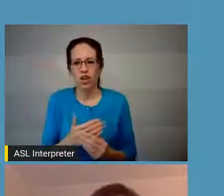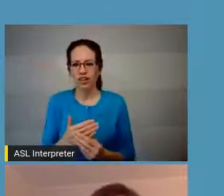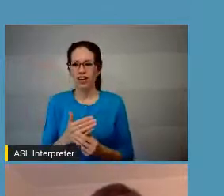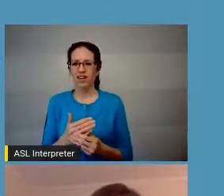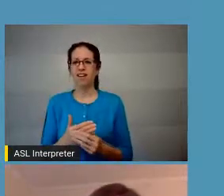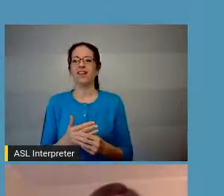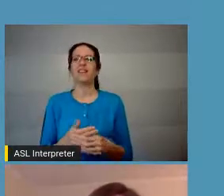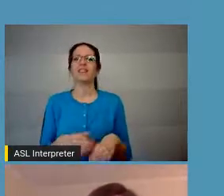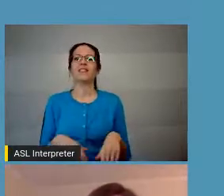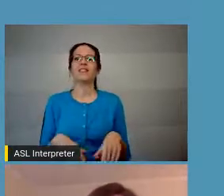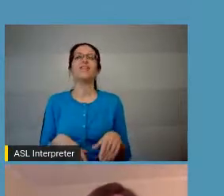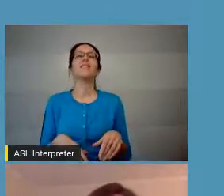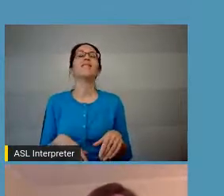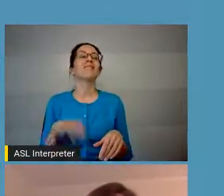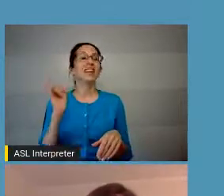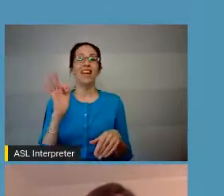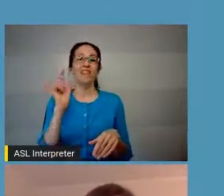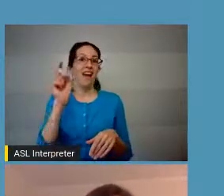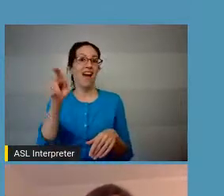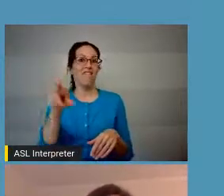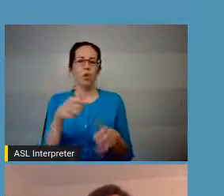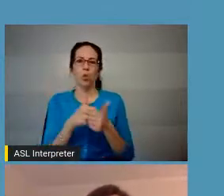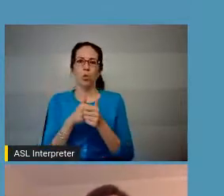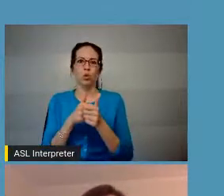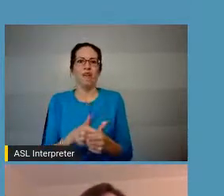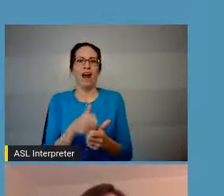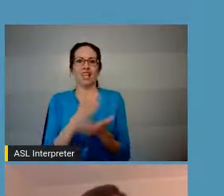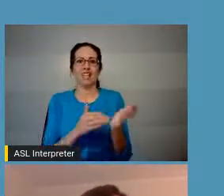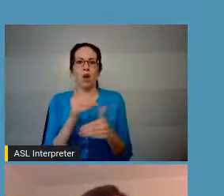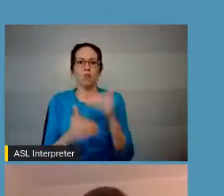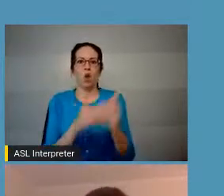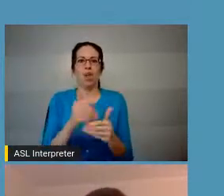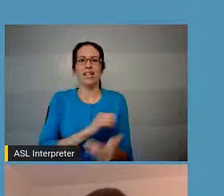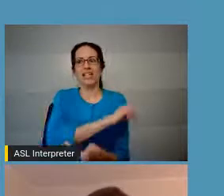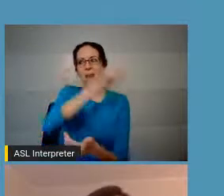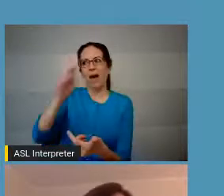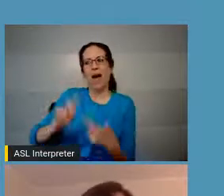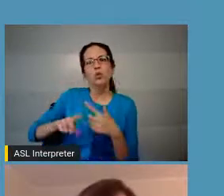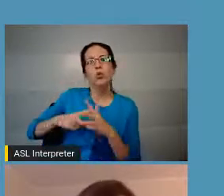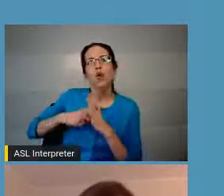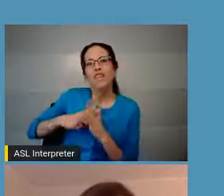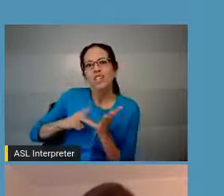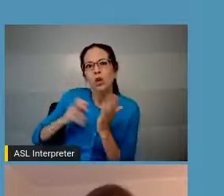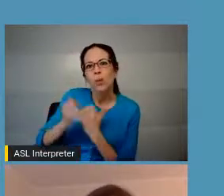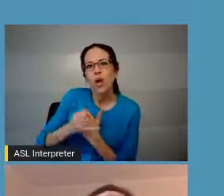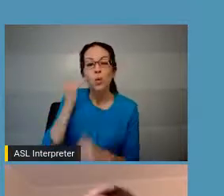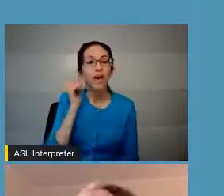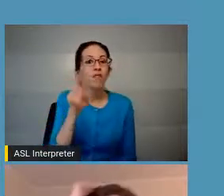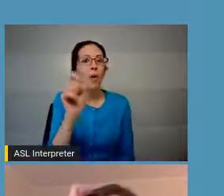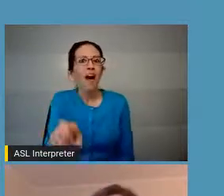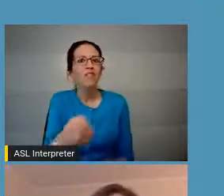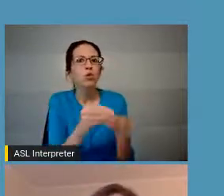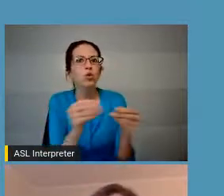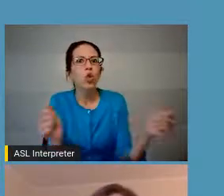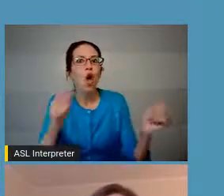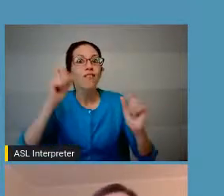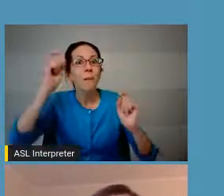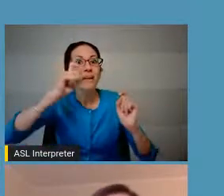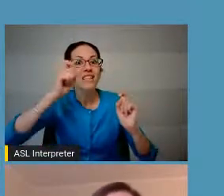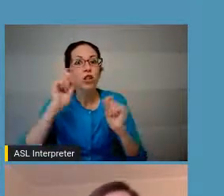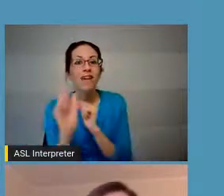you can track some of those processes back to the original project so that if you need to solve a mystery, you can.